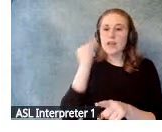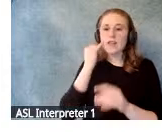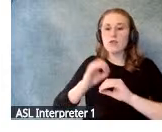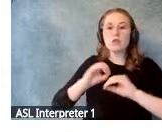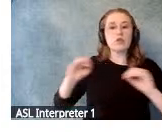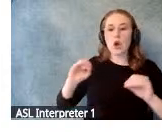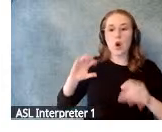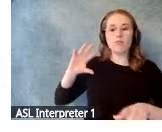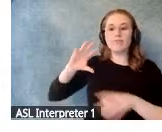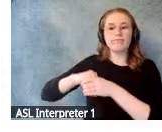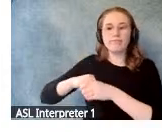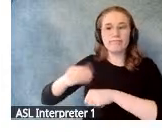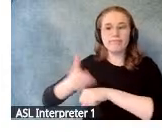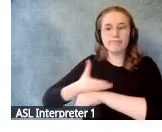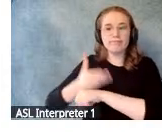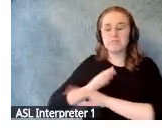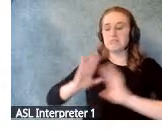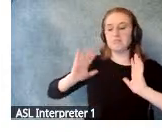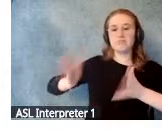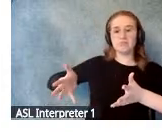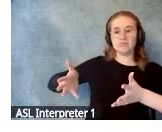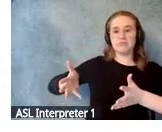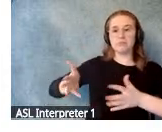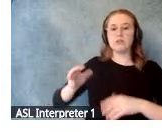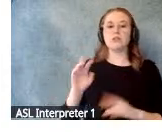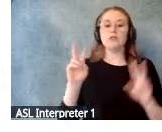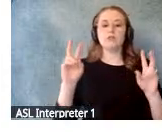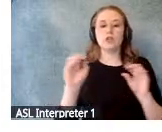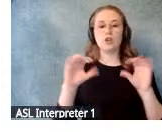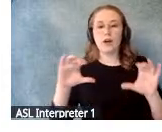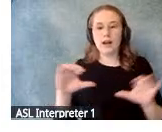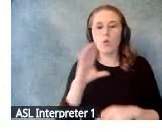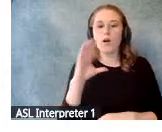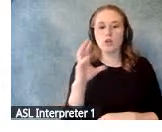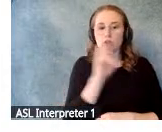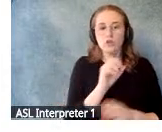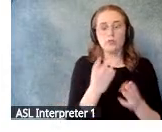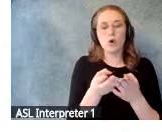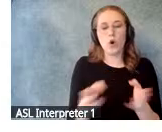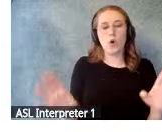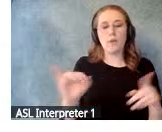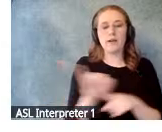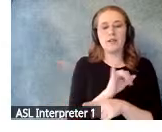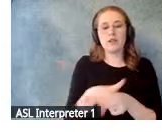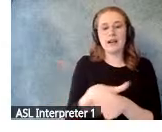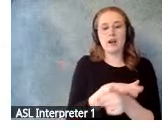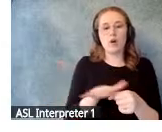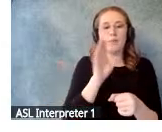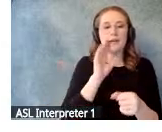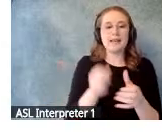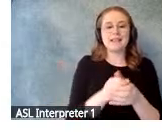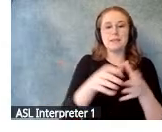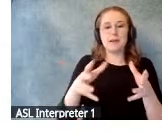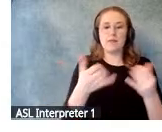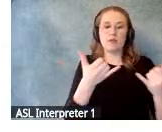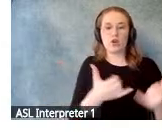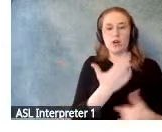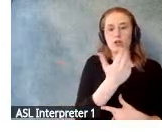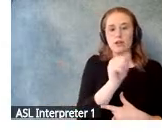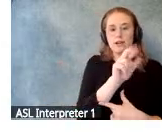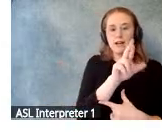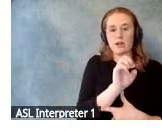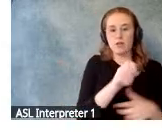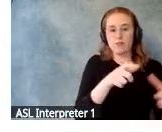approvals. In this instance, the no action will assume the open industrial area will be expanded from the current